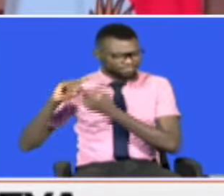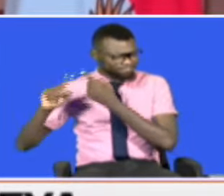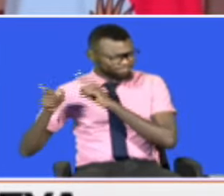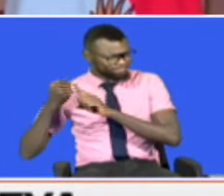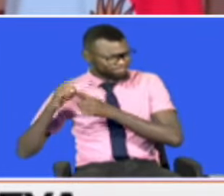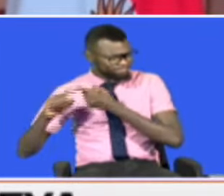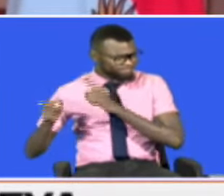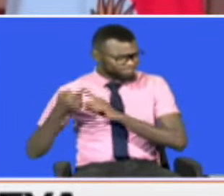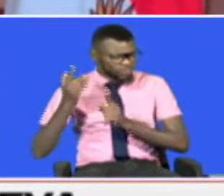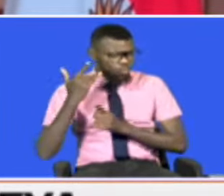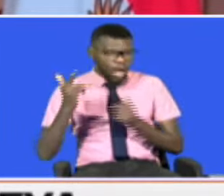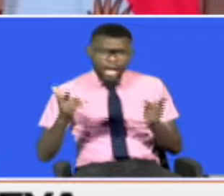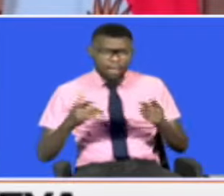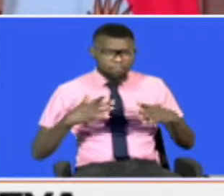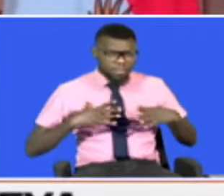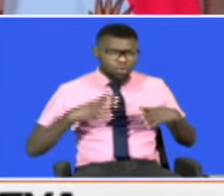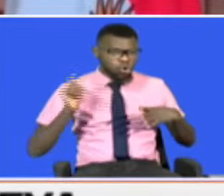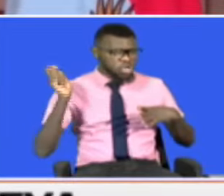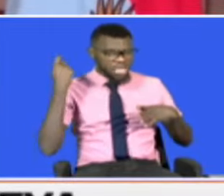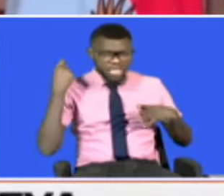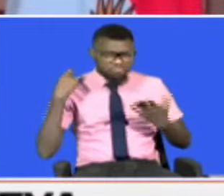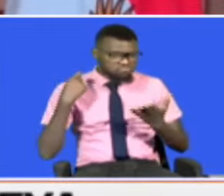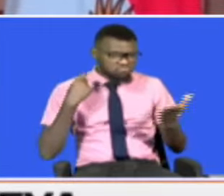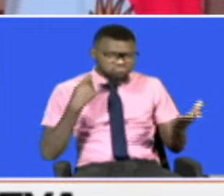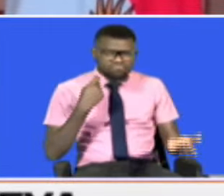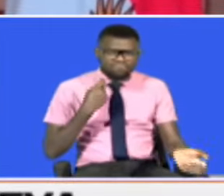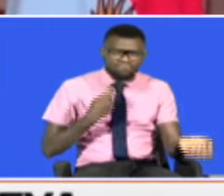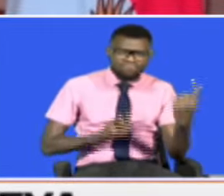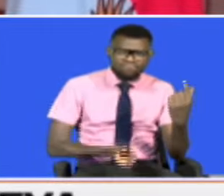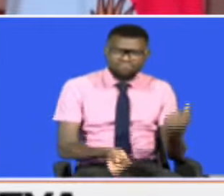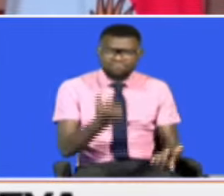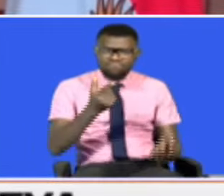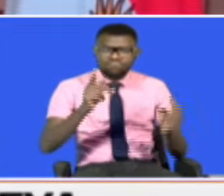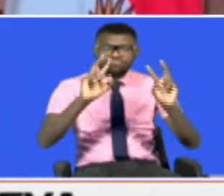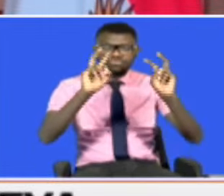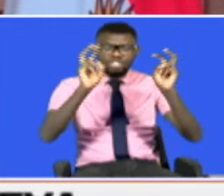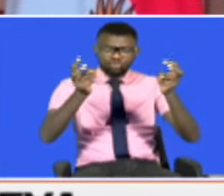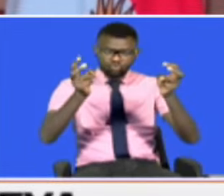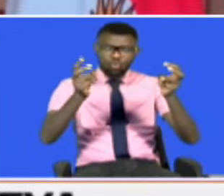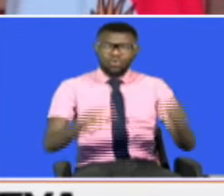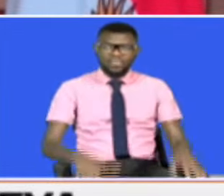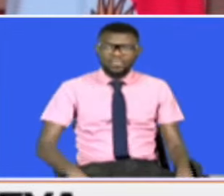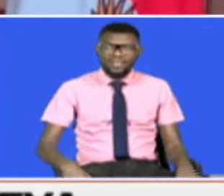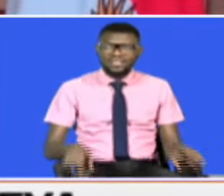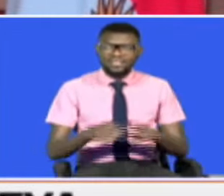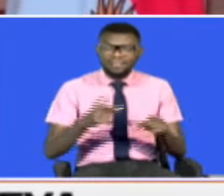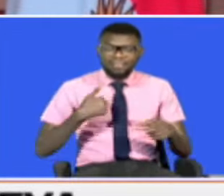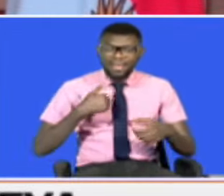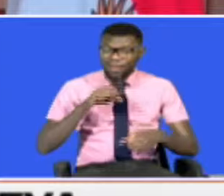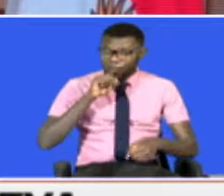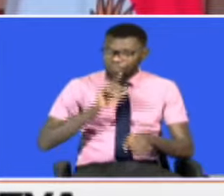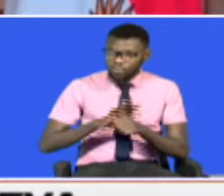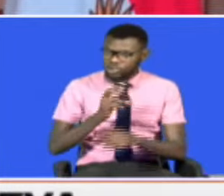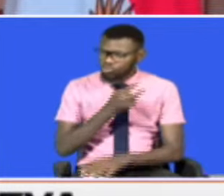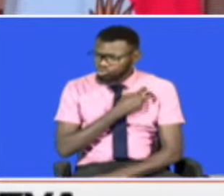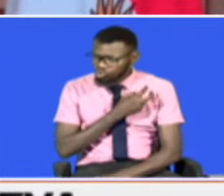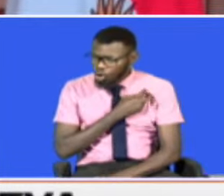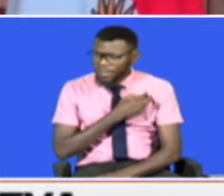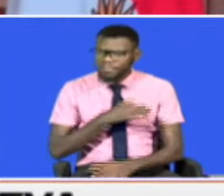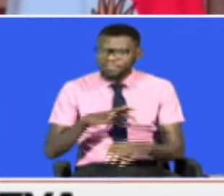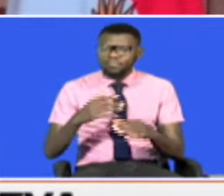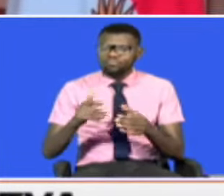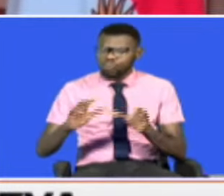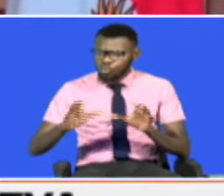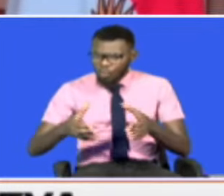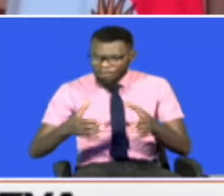focus by the people of Kenya. I also promised to consult widely on the way